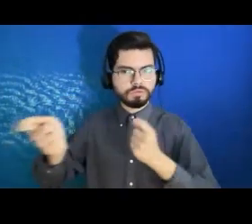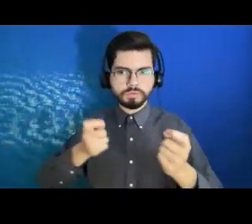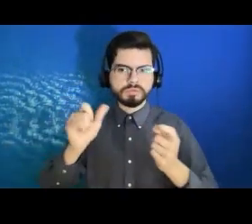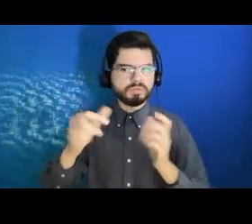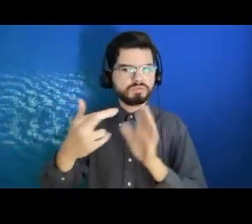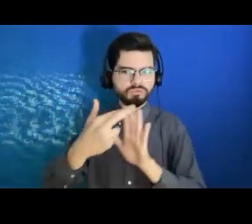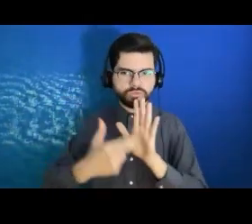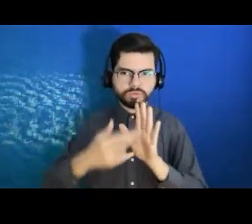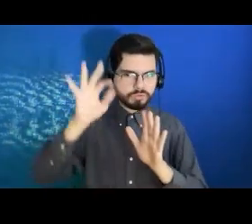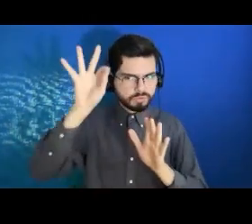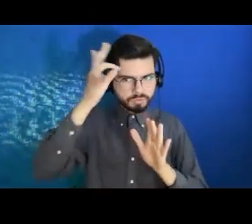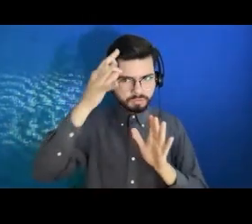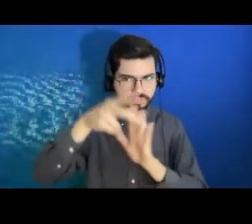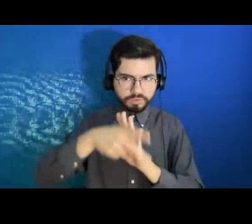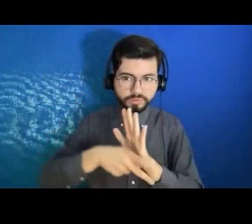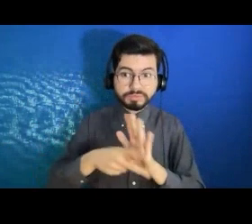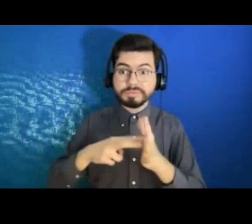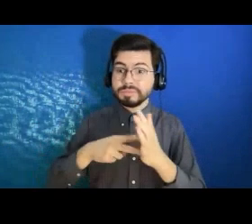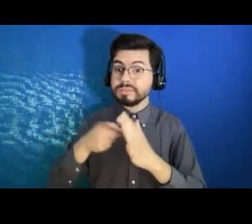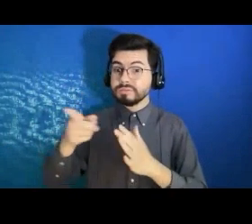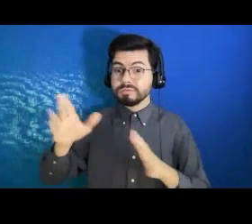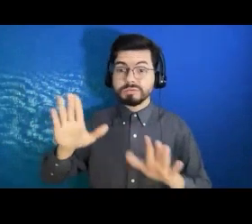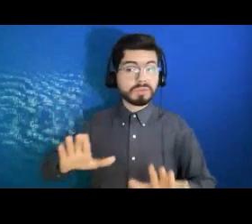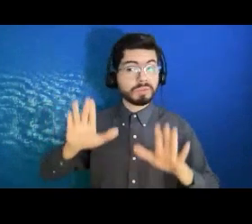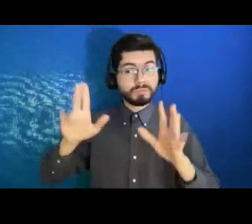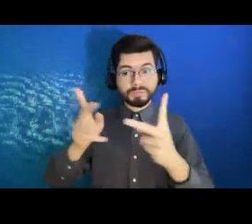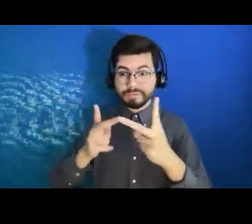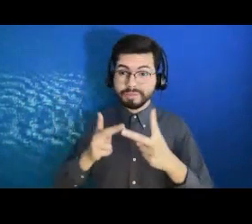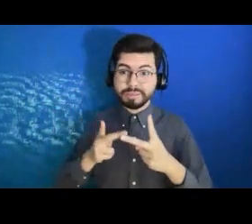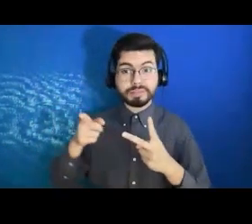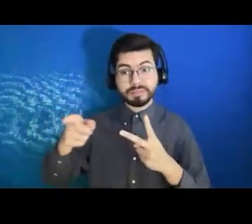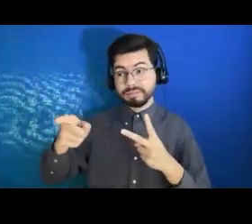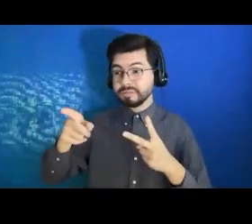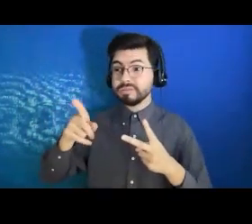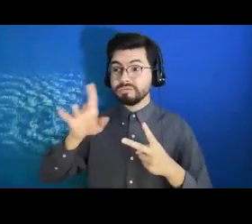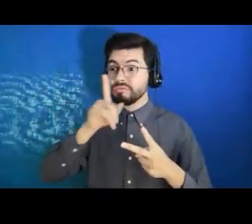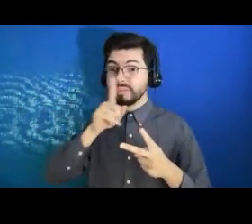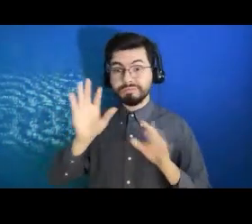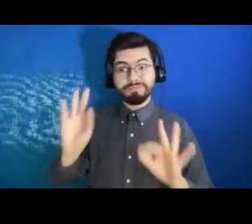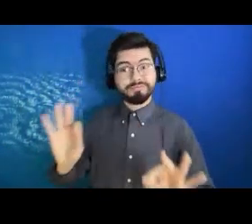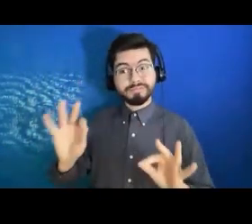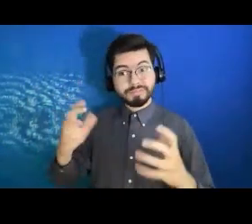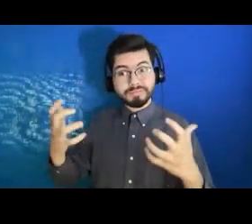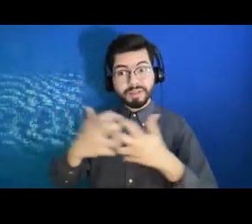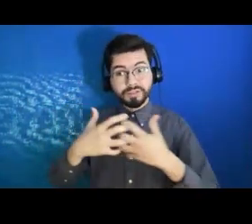federal policy, even if it's in a great place to have a fire on the landscape.